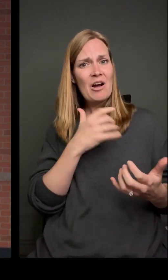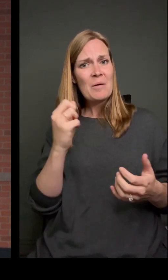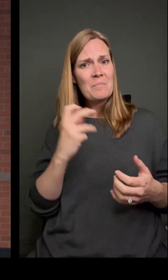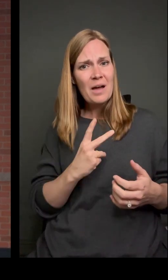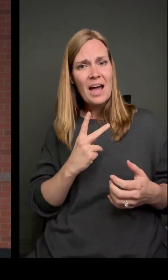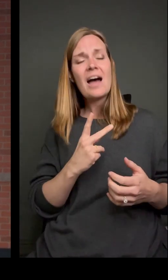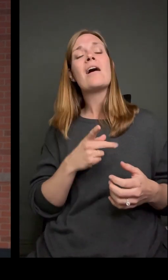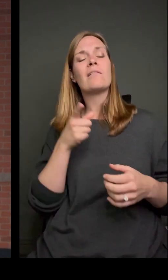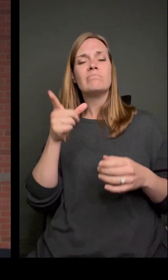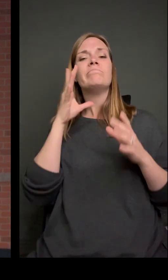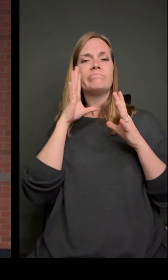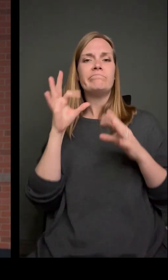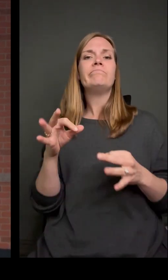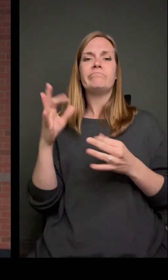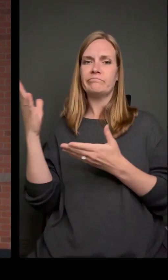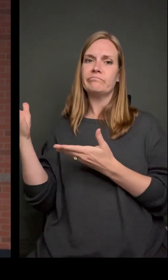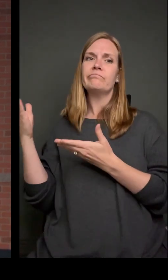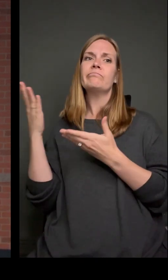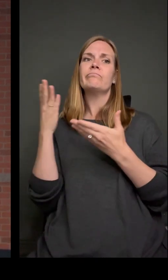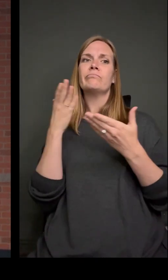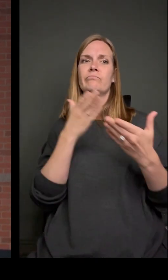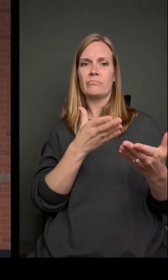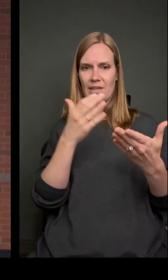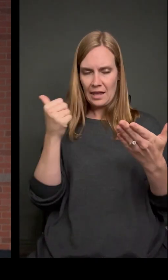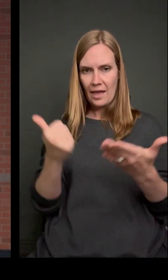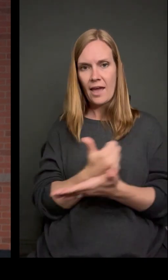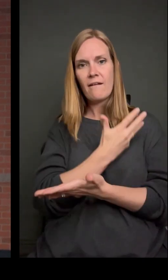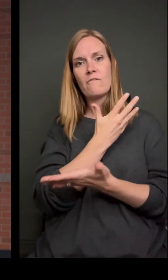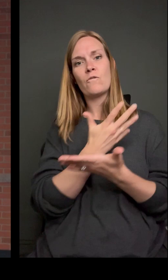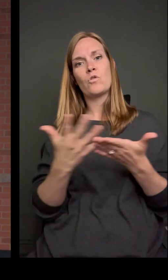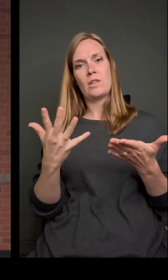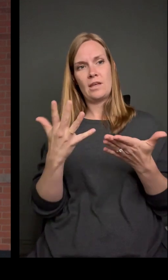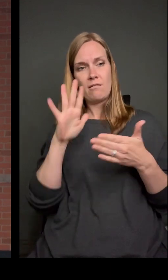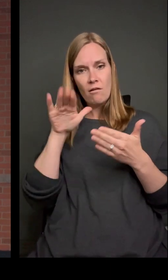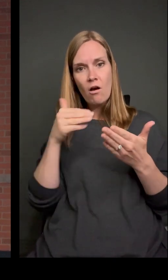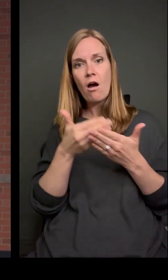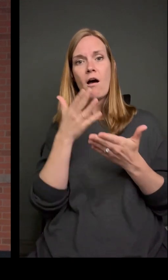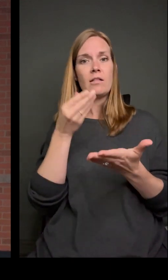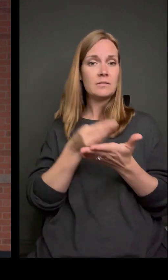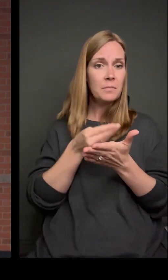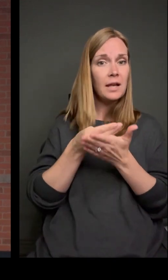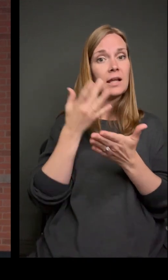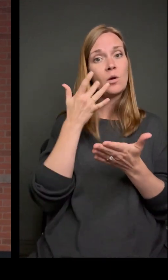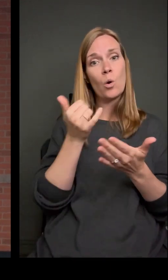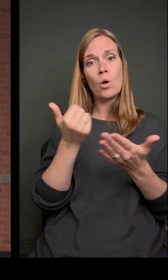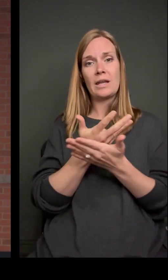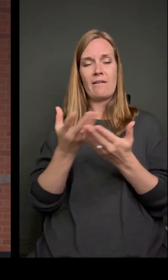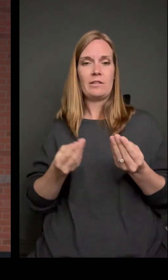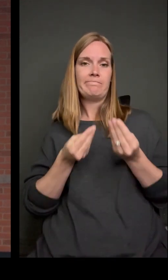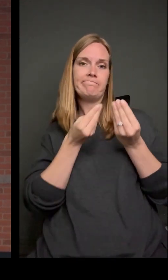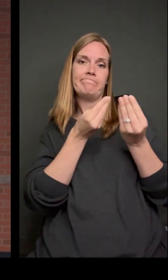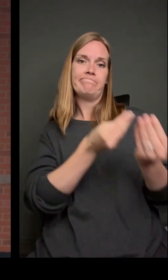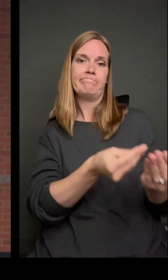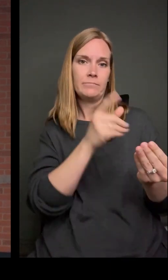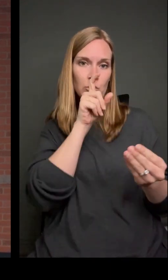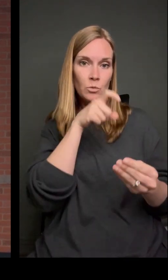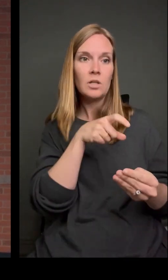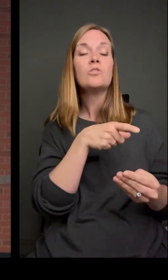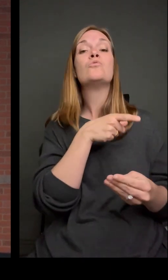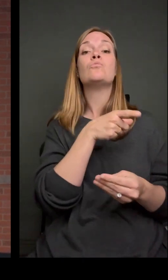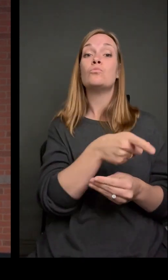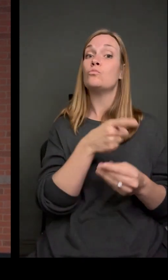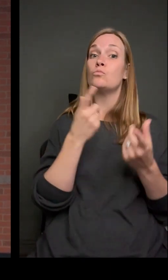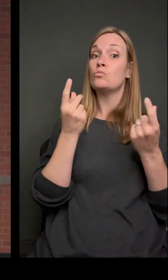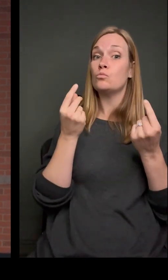did return the very next day, bringing the witch everything he owned. And so, true to her word, she began to lift the spell. She began